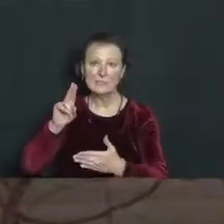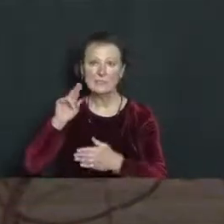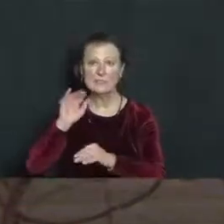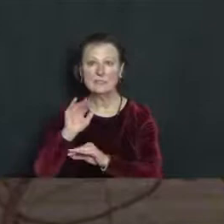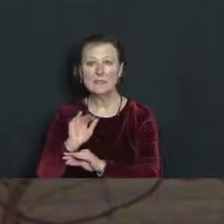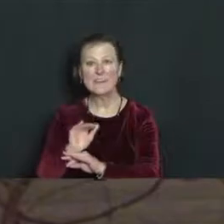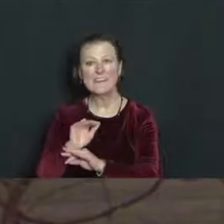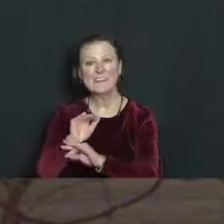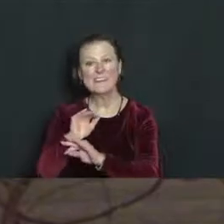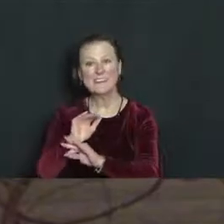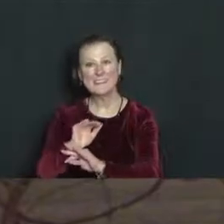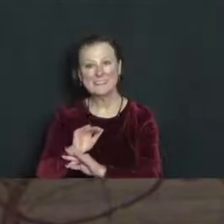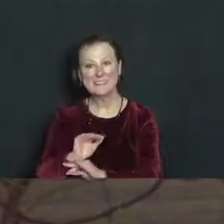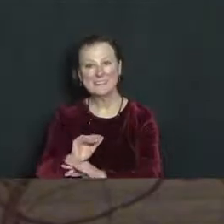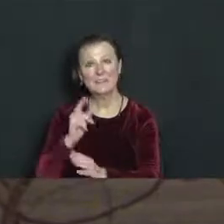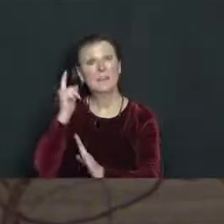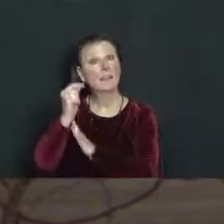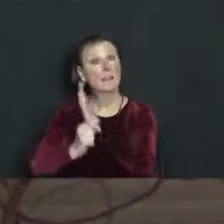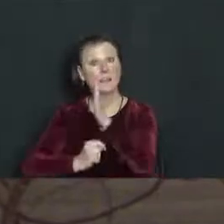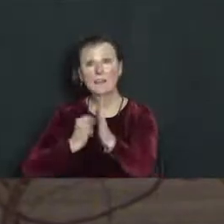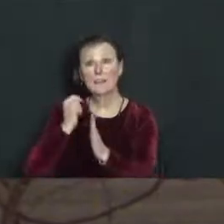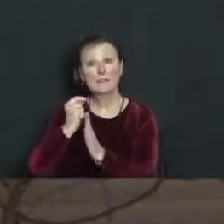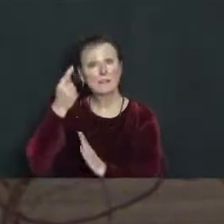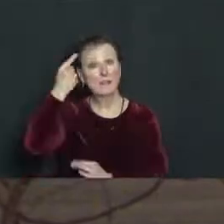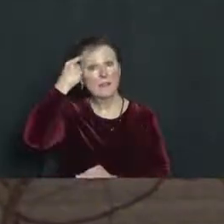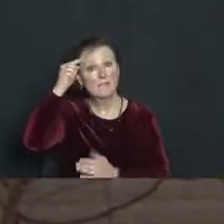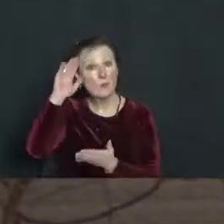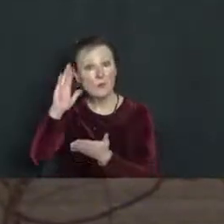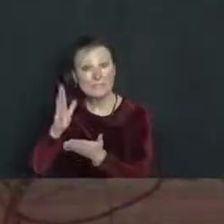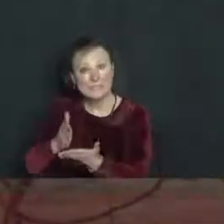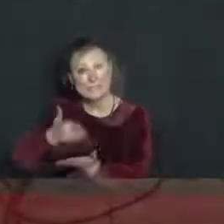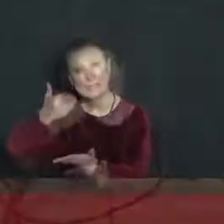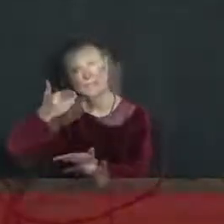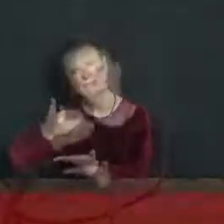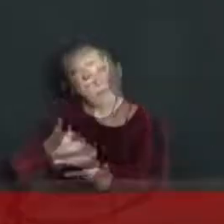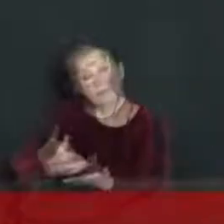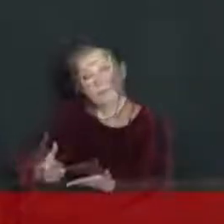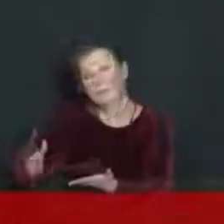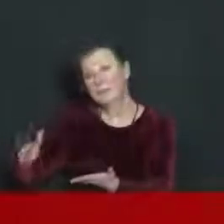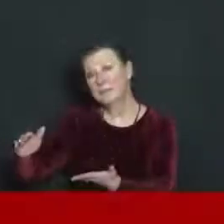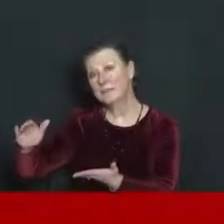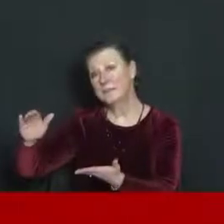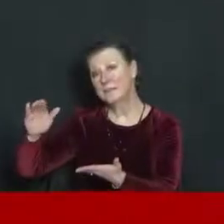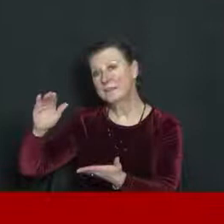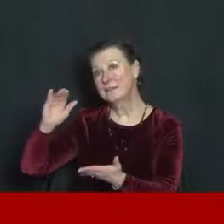holy night, a time for singing,